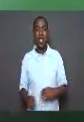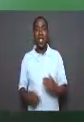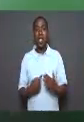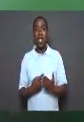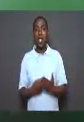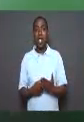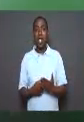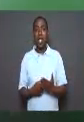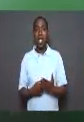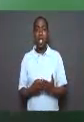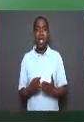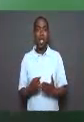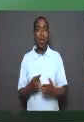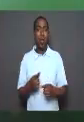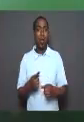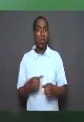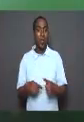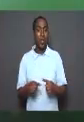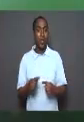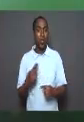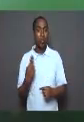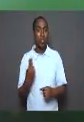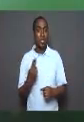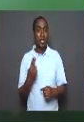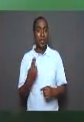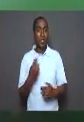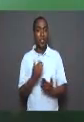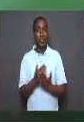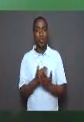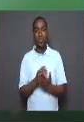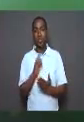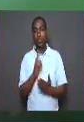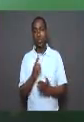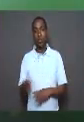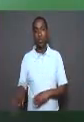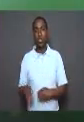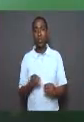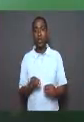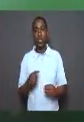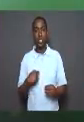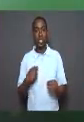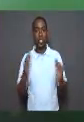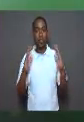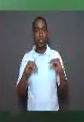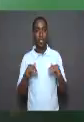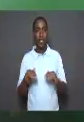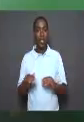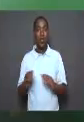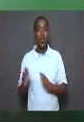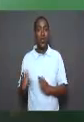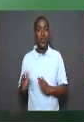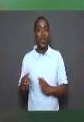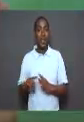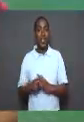is going to be a very useful lesson, students. I hope you are ready to